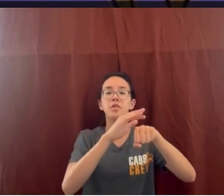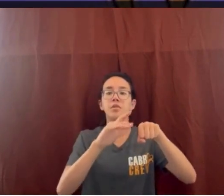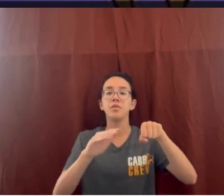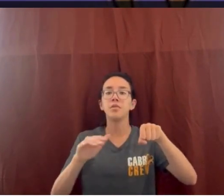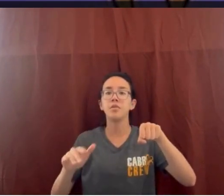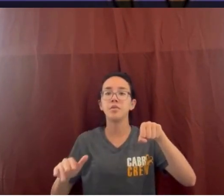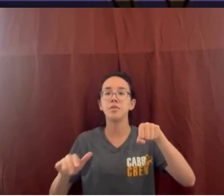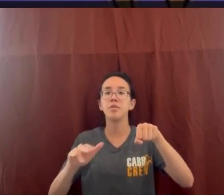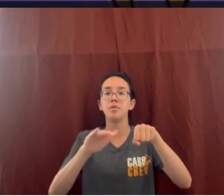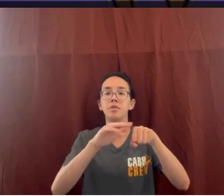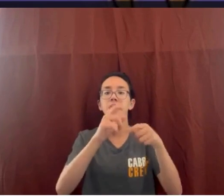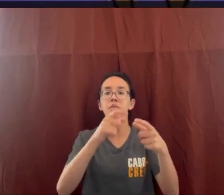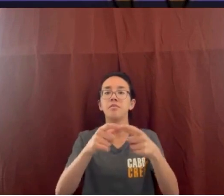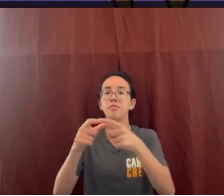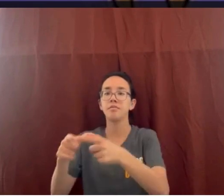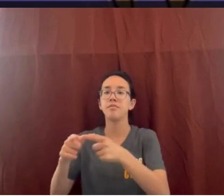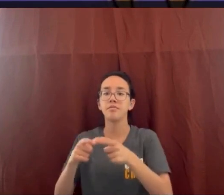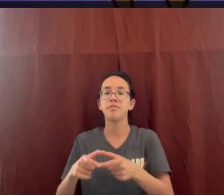zone